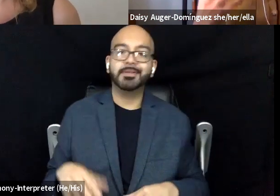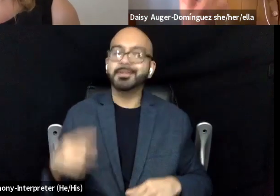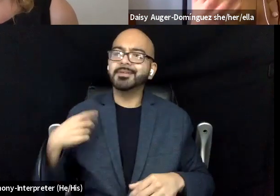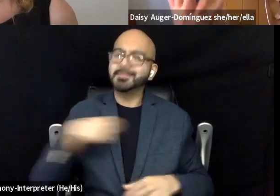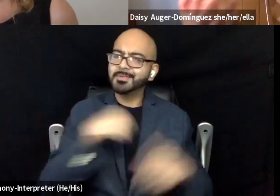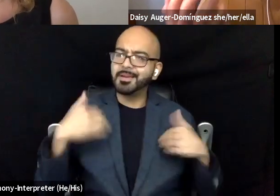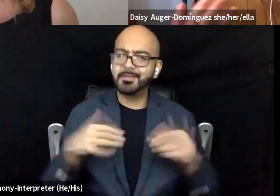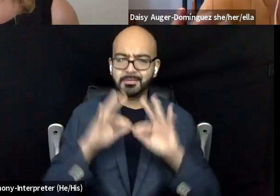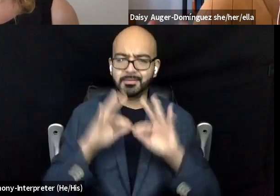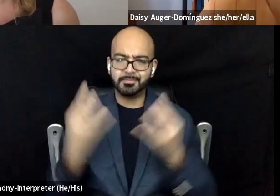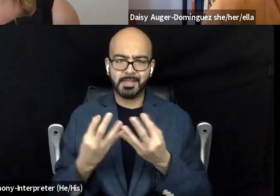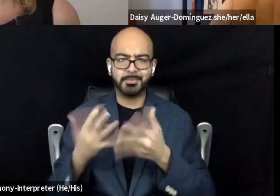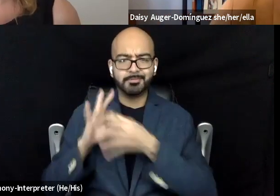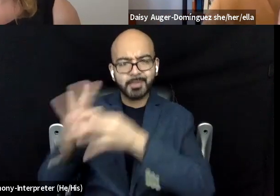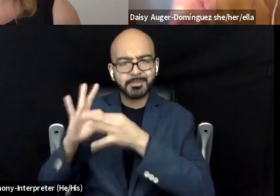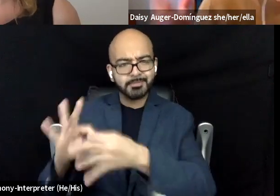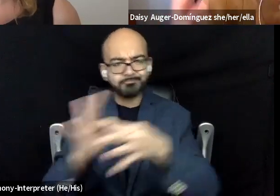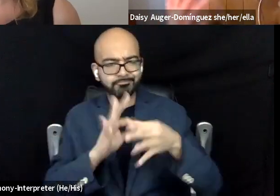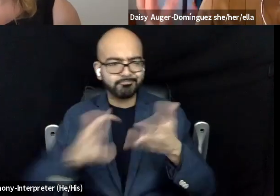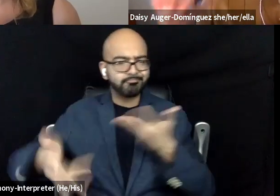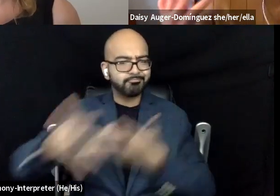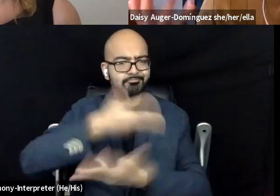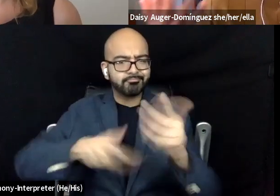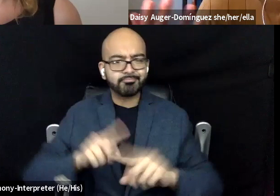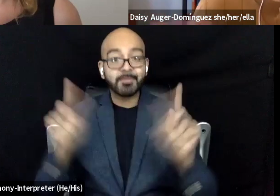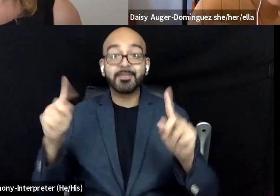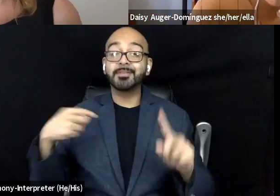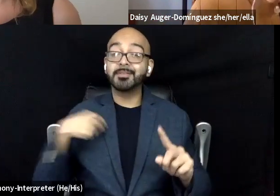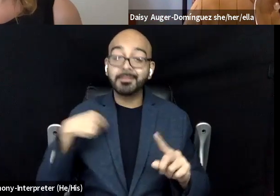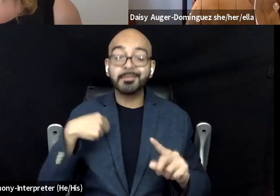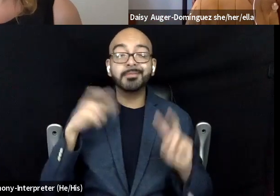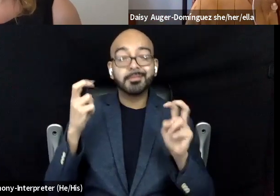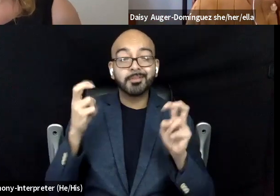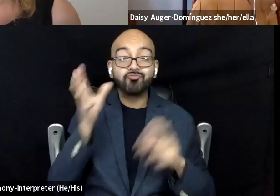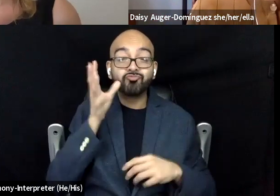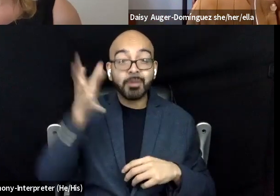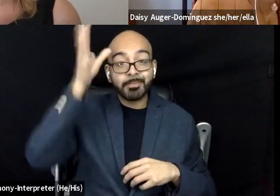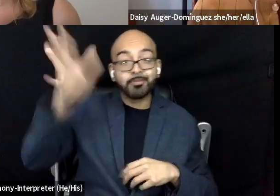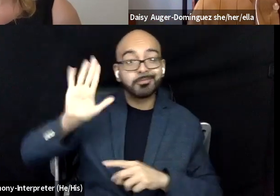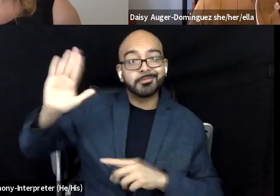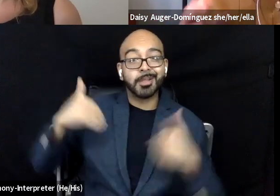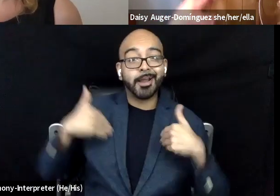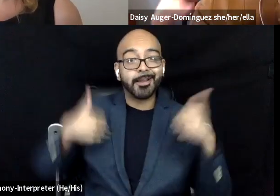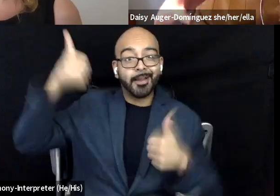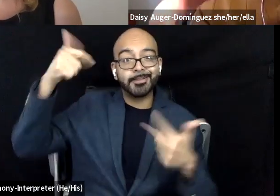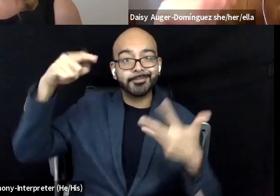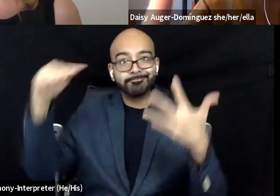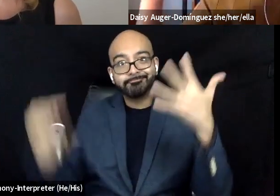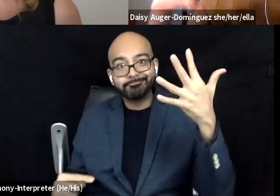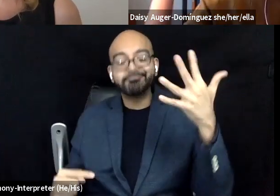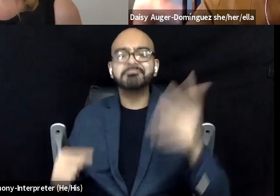family relationship and environment, I was technically the youngest of their kids, if you will, but still very much growing up